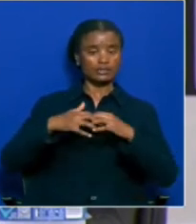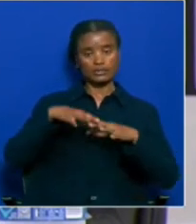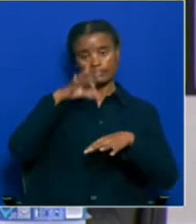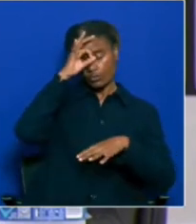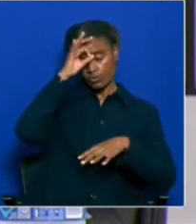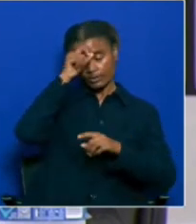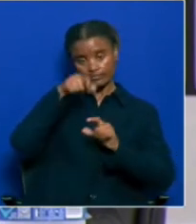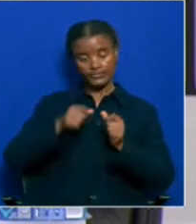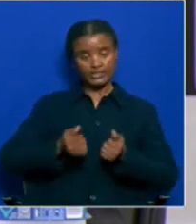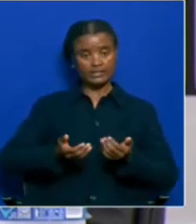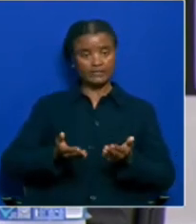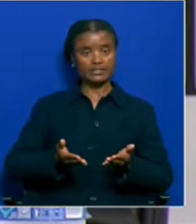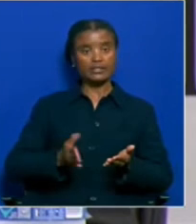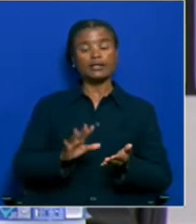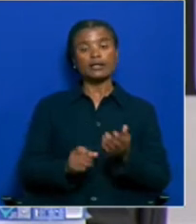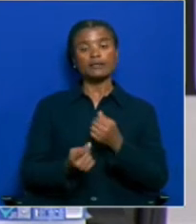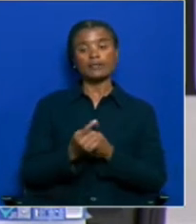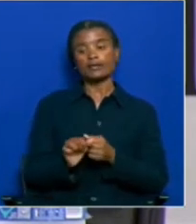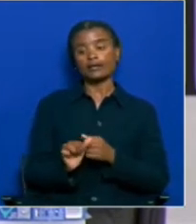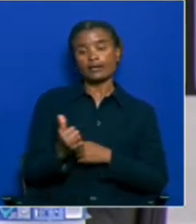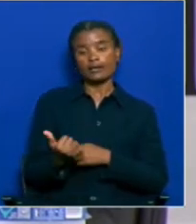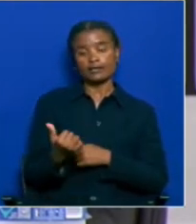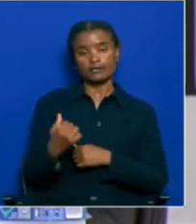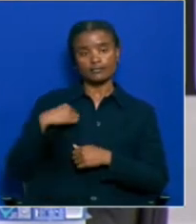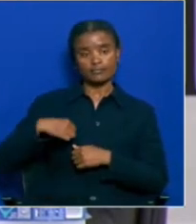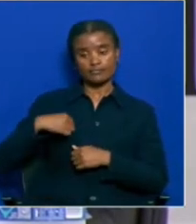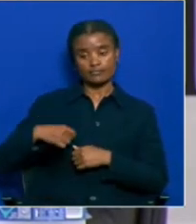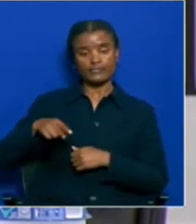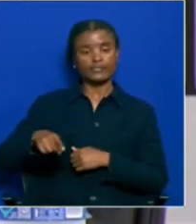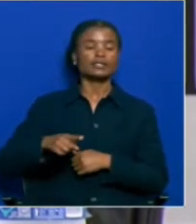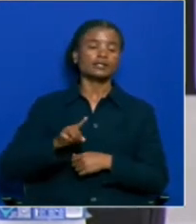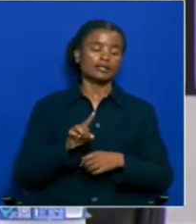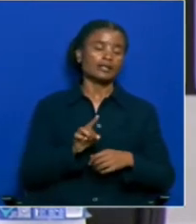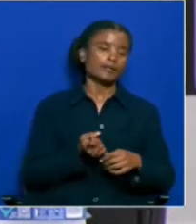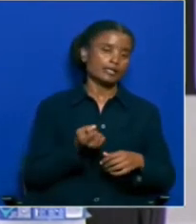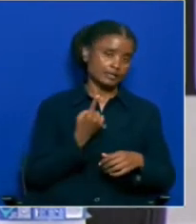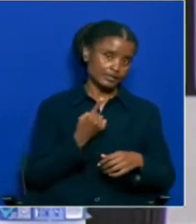other municipalities are not, let me limit myself to this. I get you. Thank you, Chair.